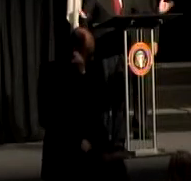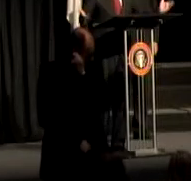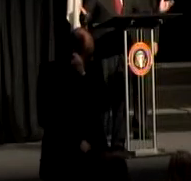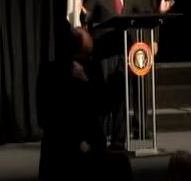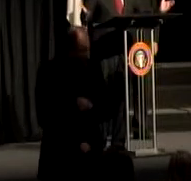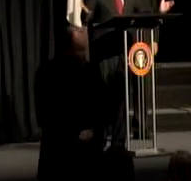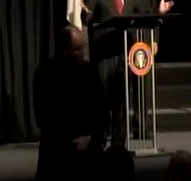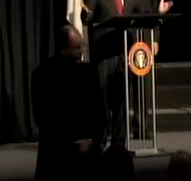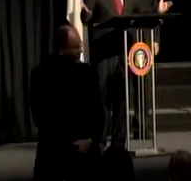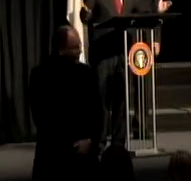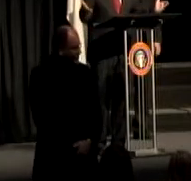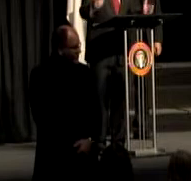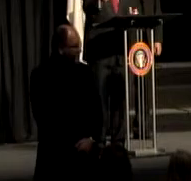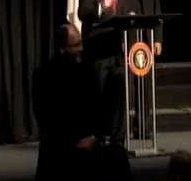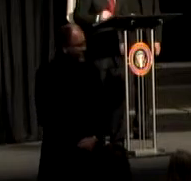fan.